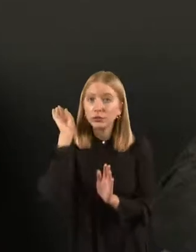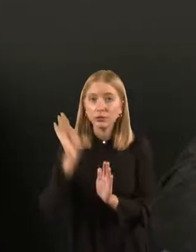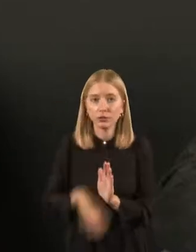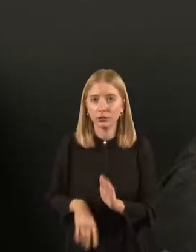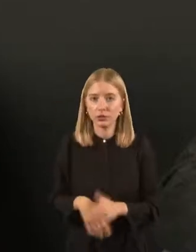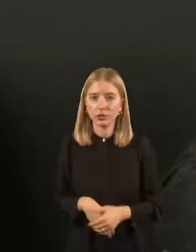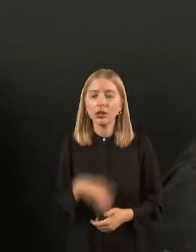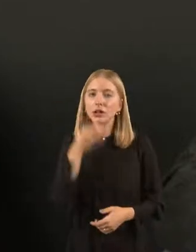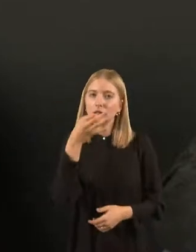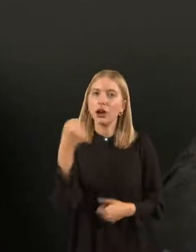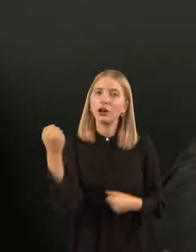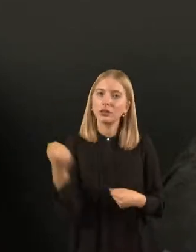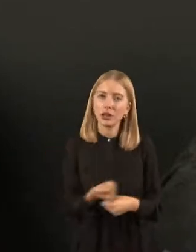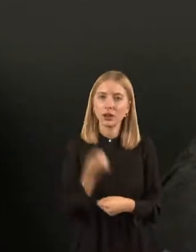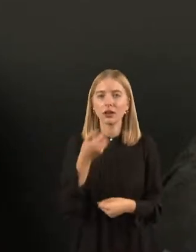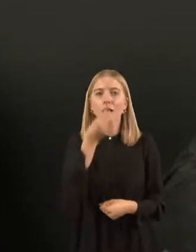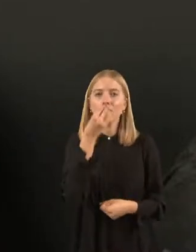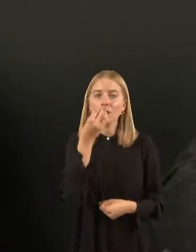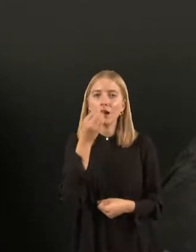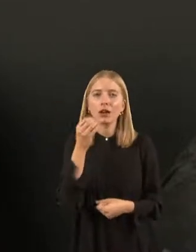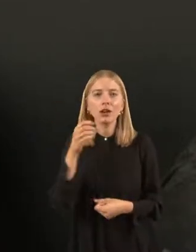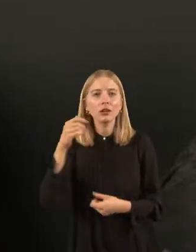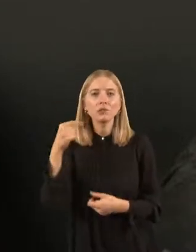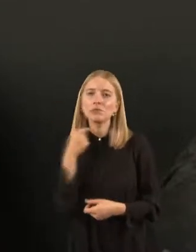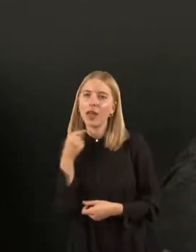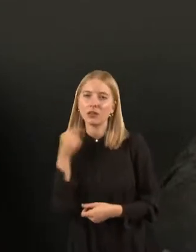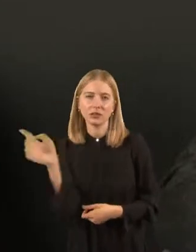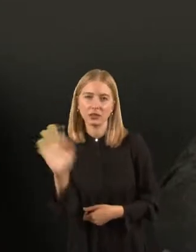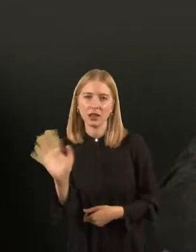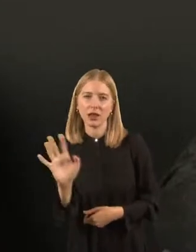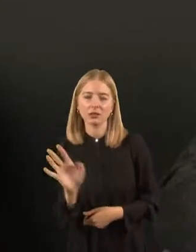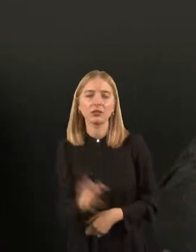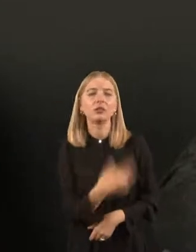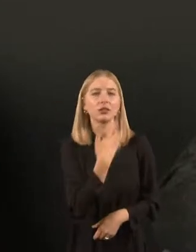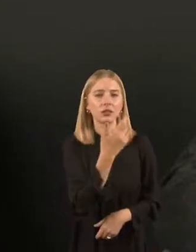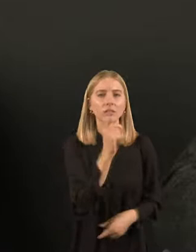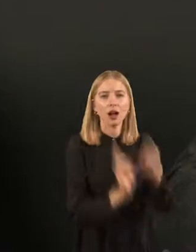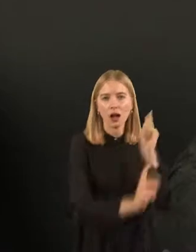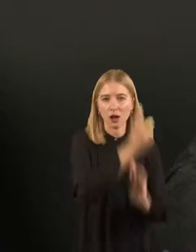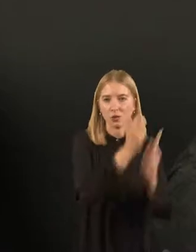world is recognizing that animal production